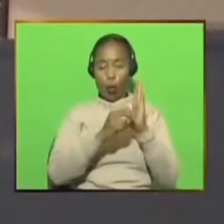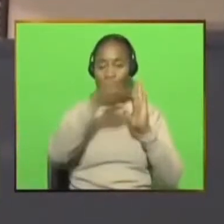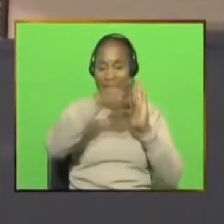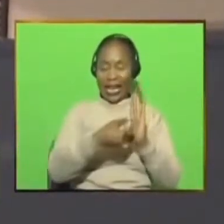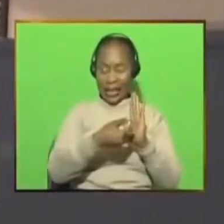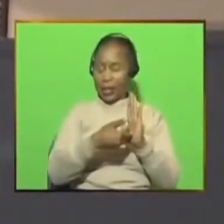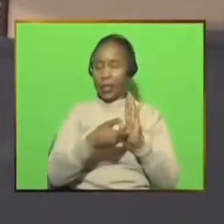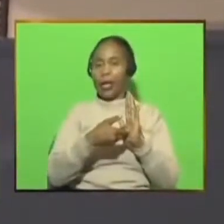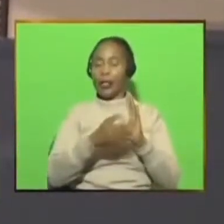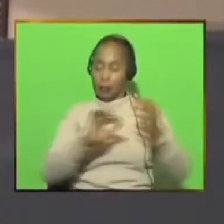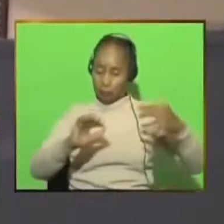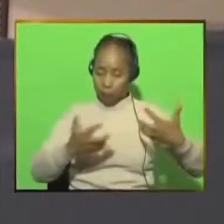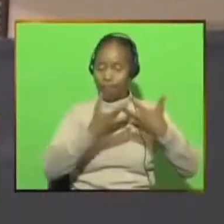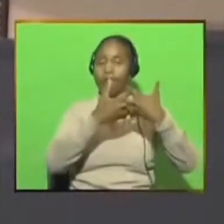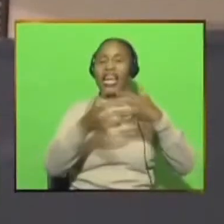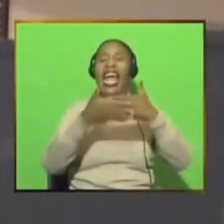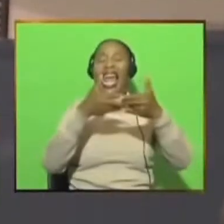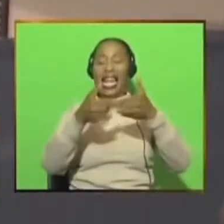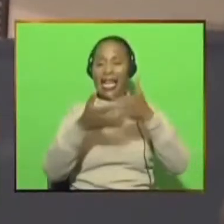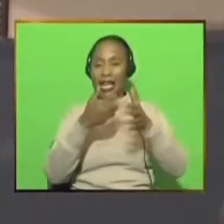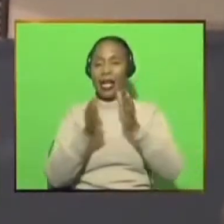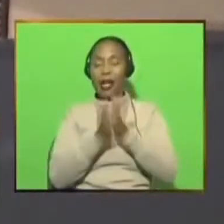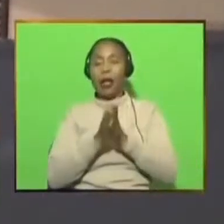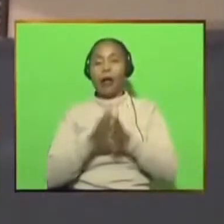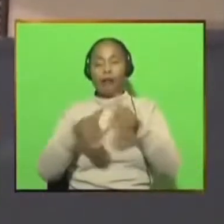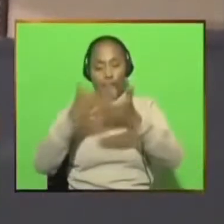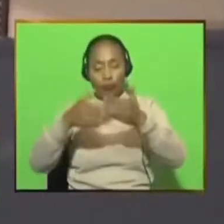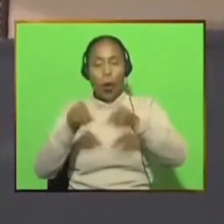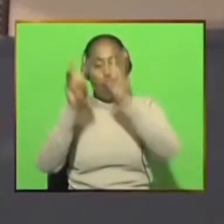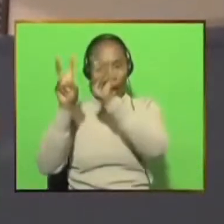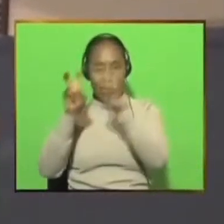there is Rule 8.3.